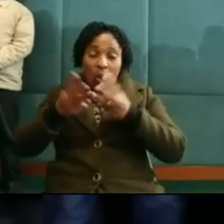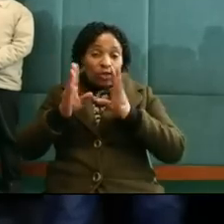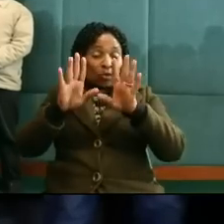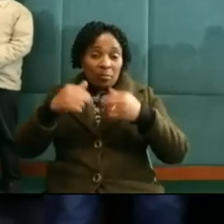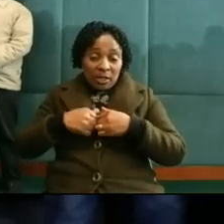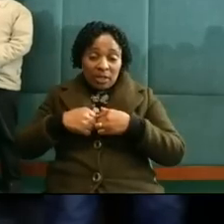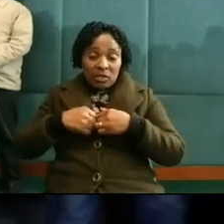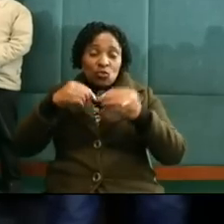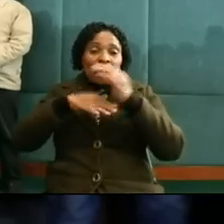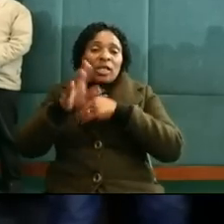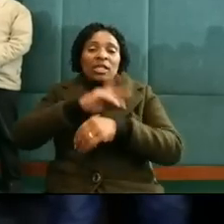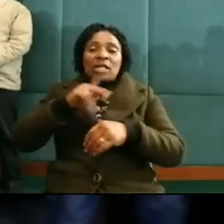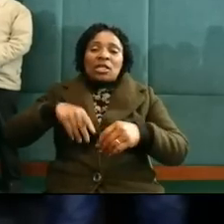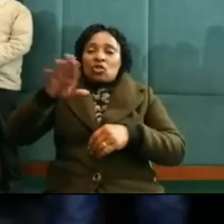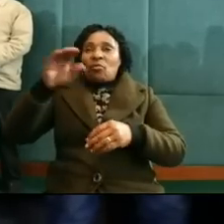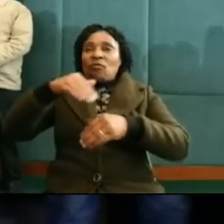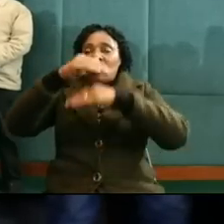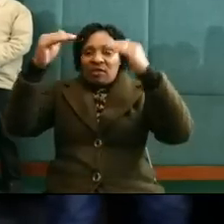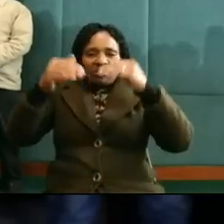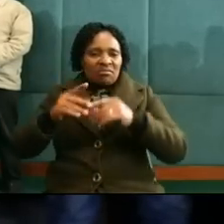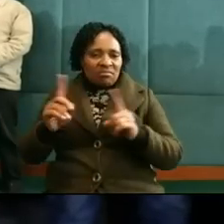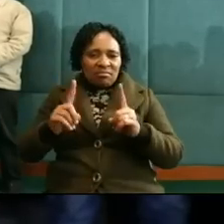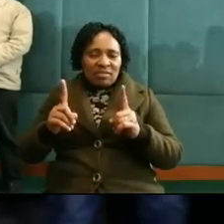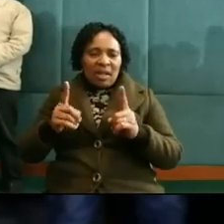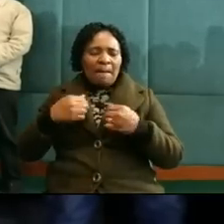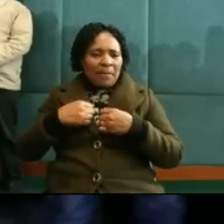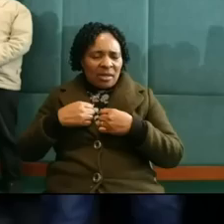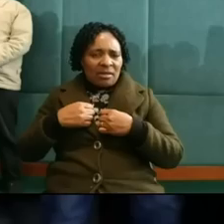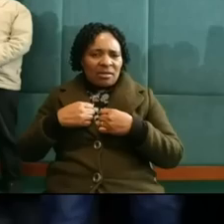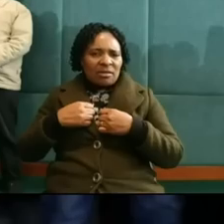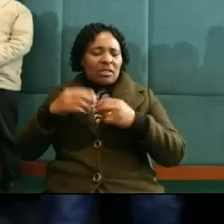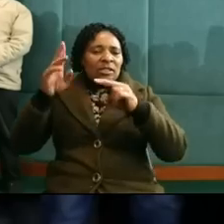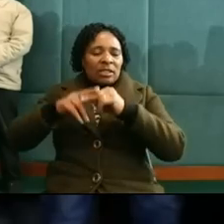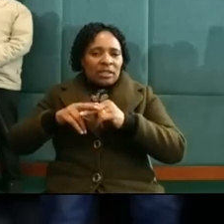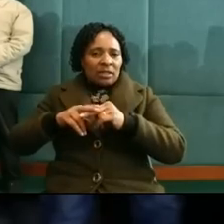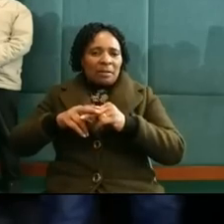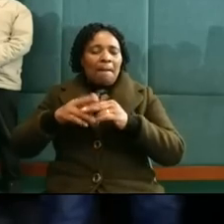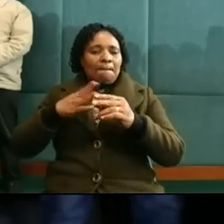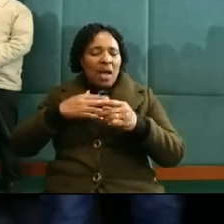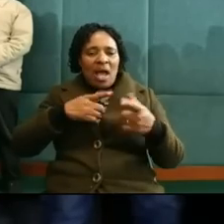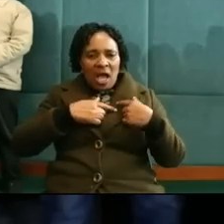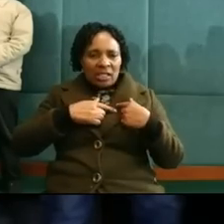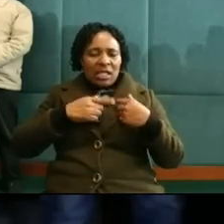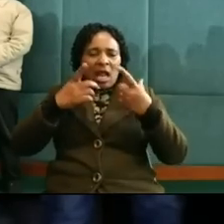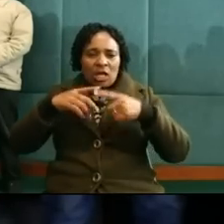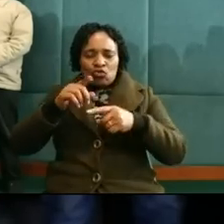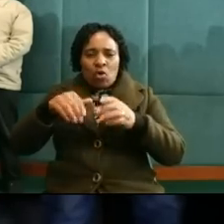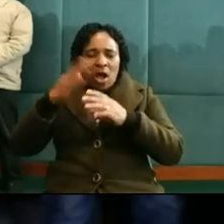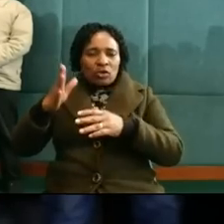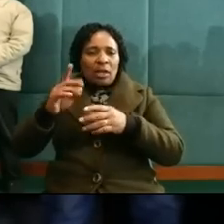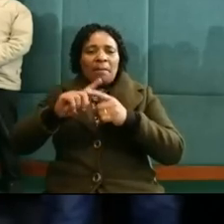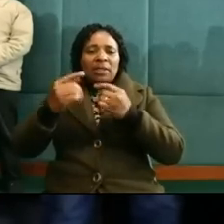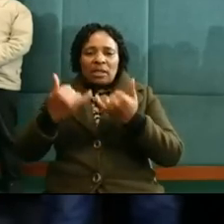to the kingdom of God. So I am zipping my heart down and let you out. I am forgiving you